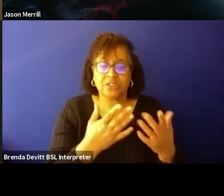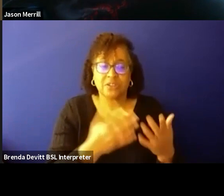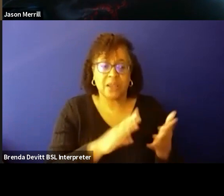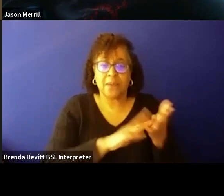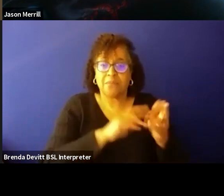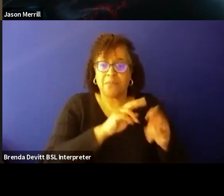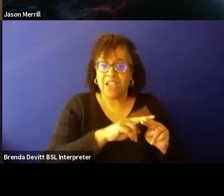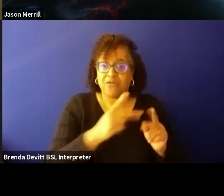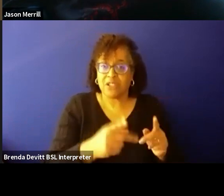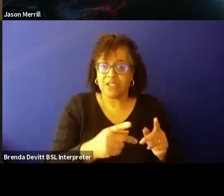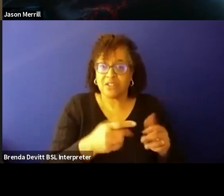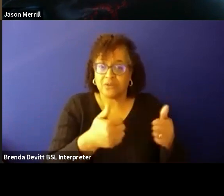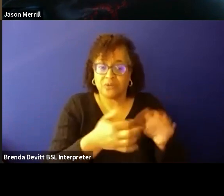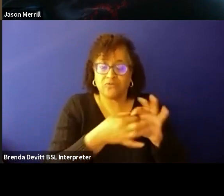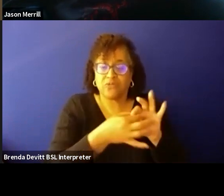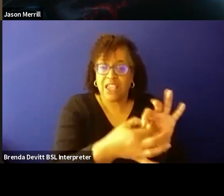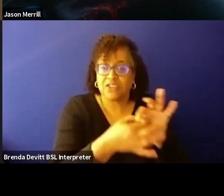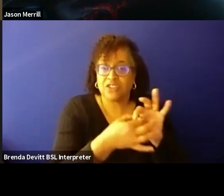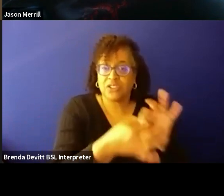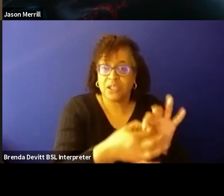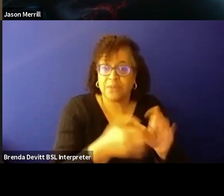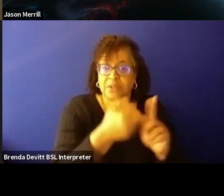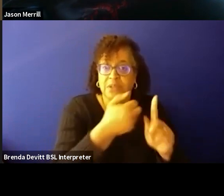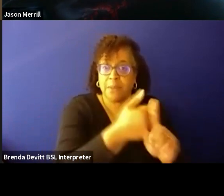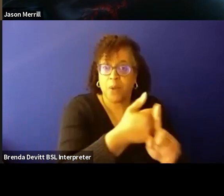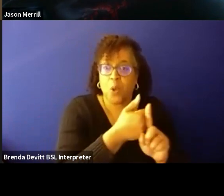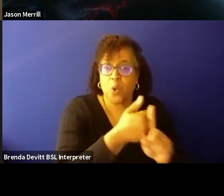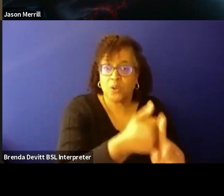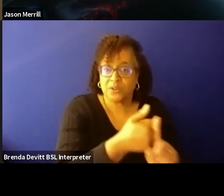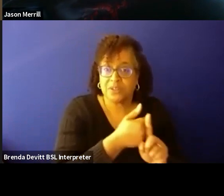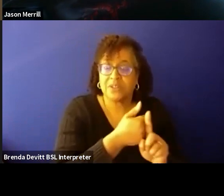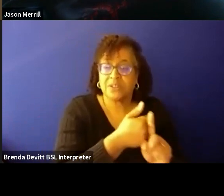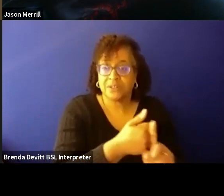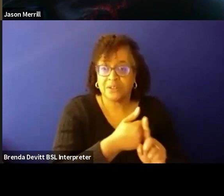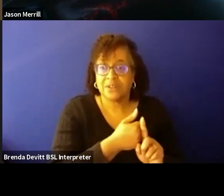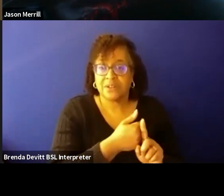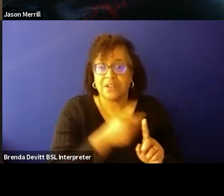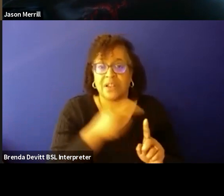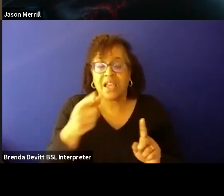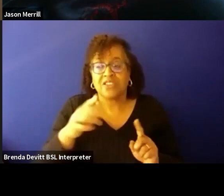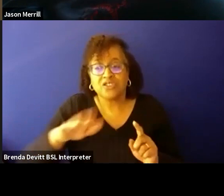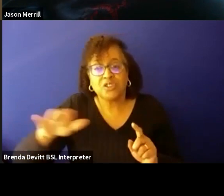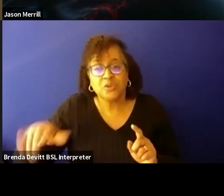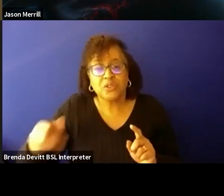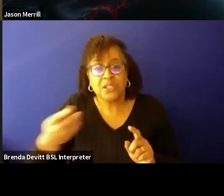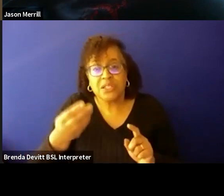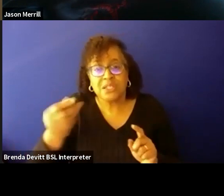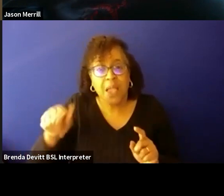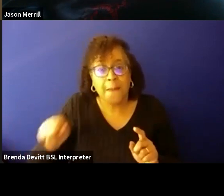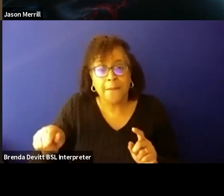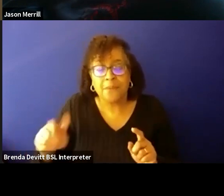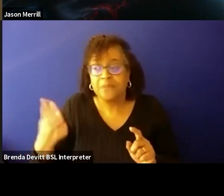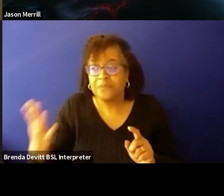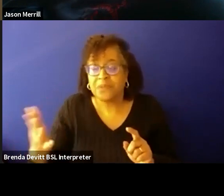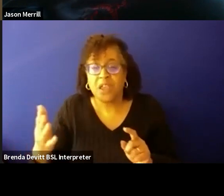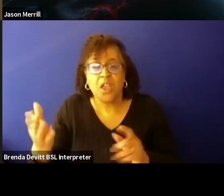partnership. And children with learning difficulties, as